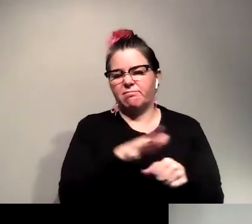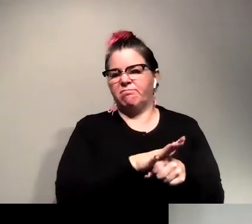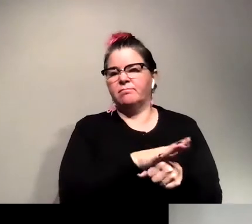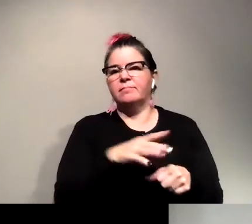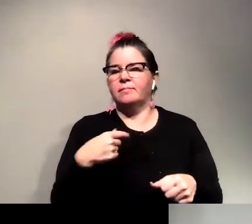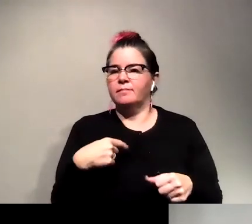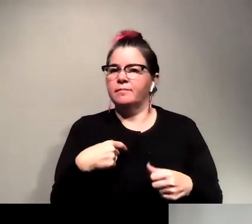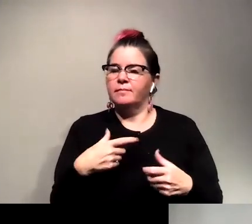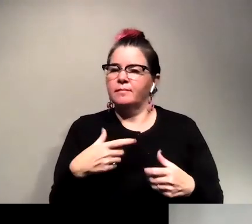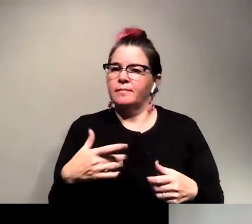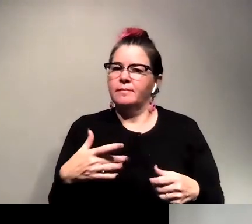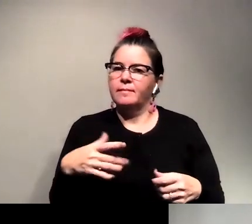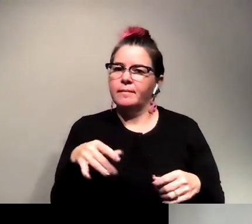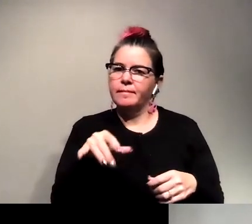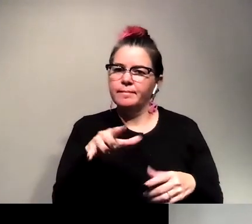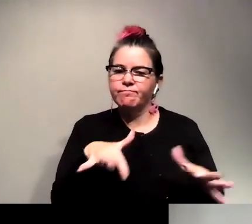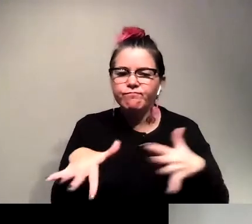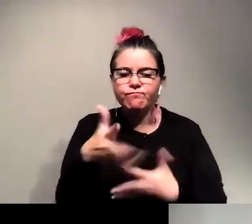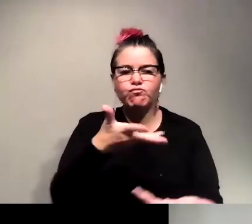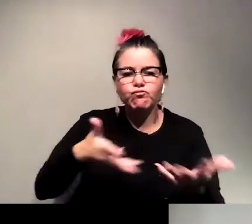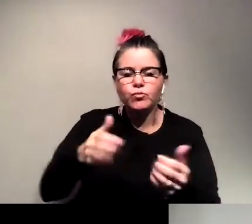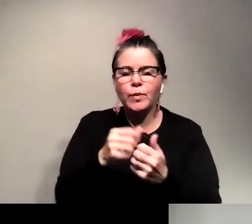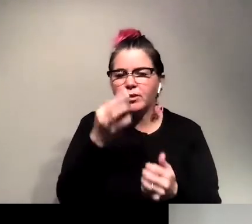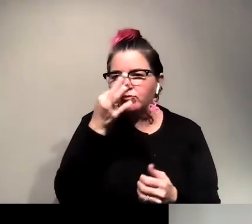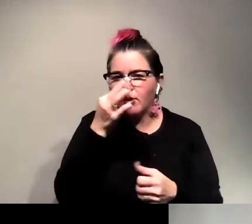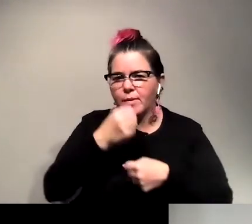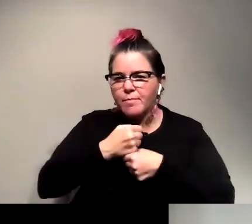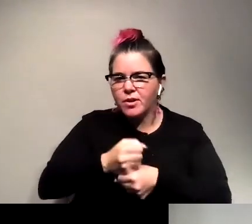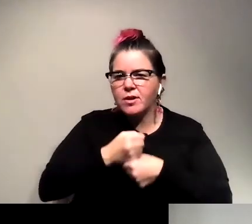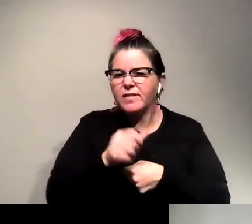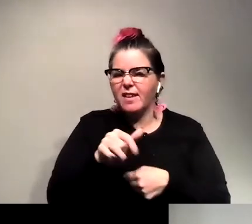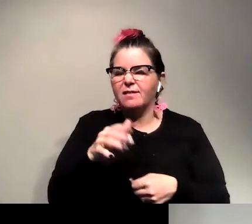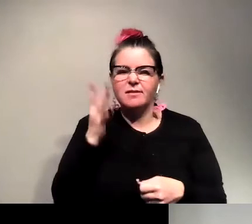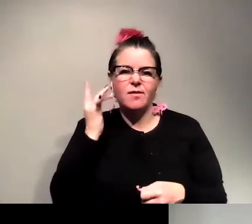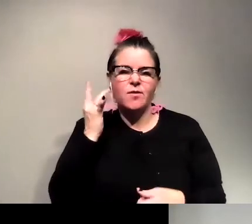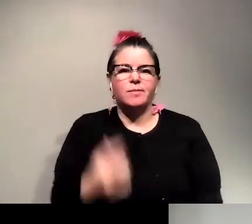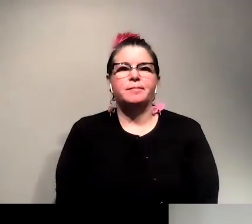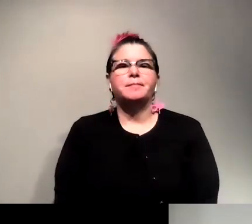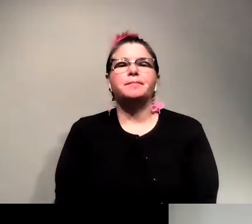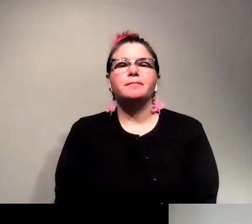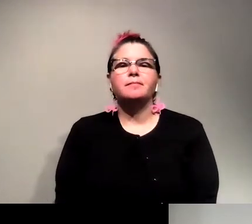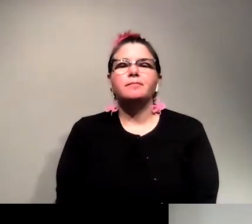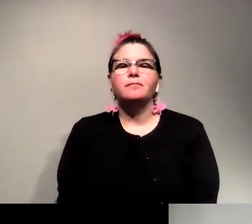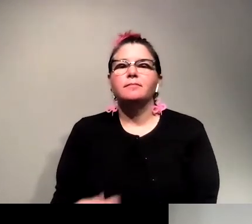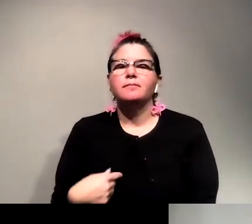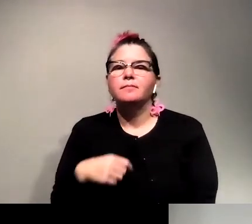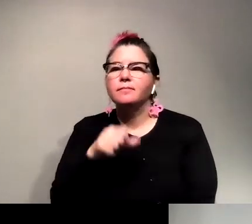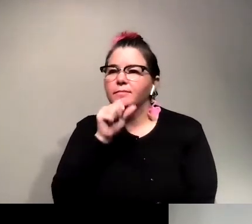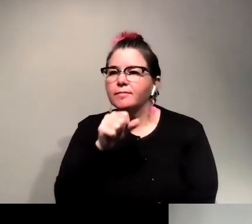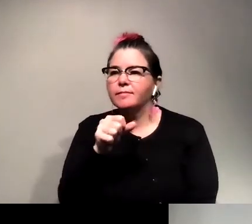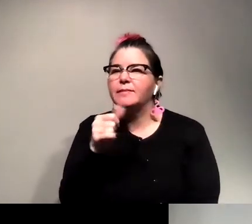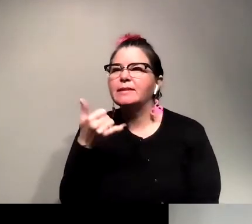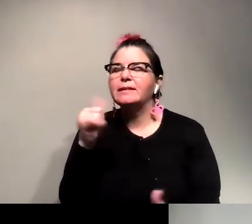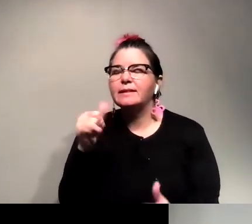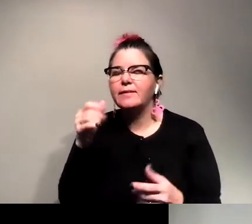time around strawberry production in that part of the country. I love to still kind of focus on powdery mildews,